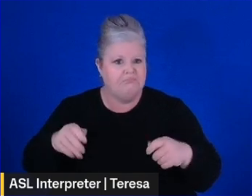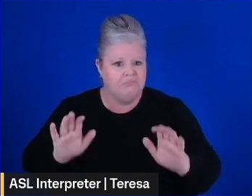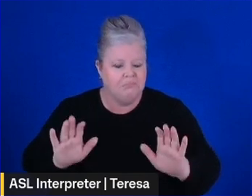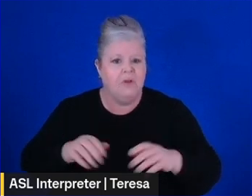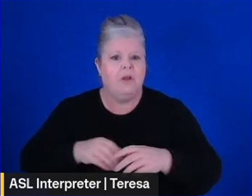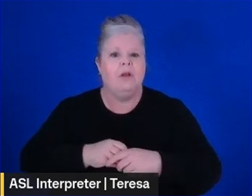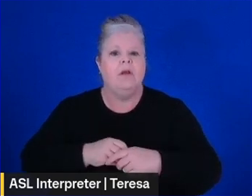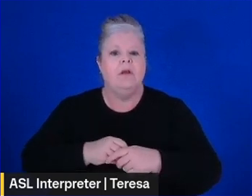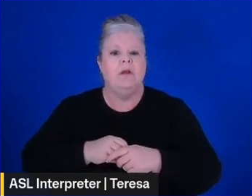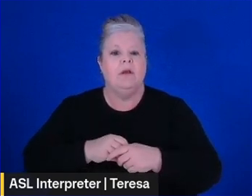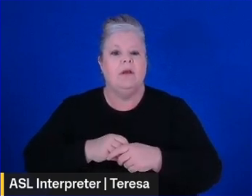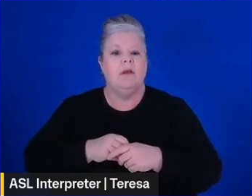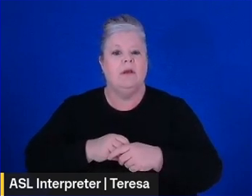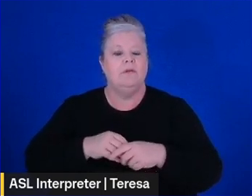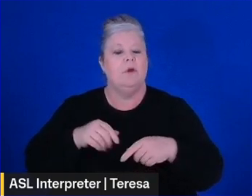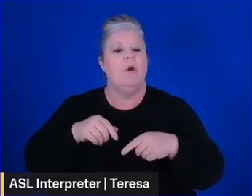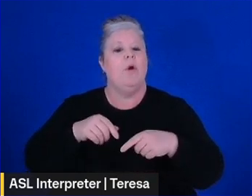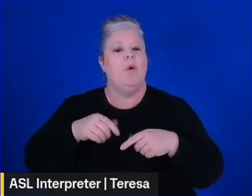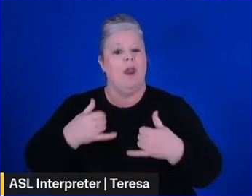As we wrap up,